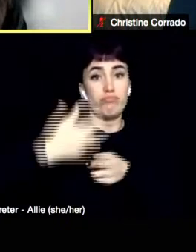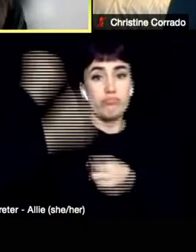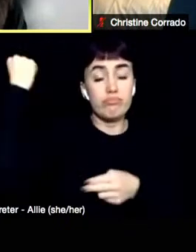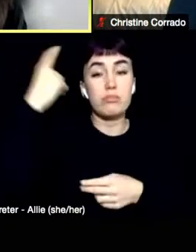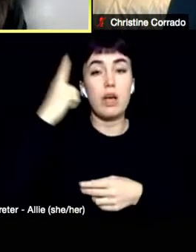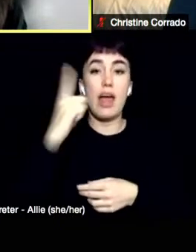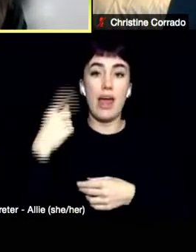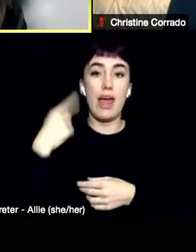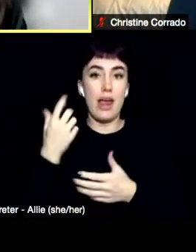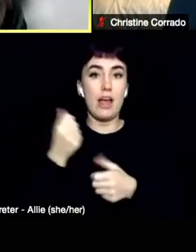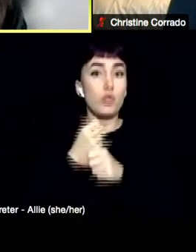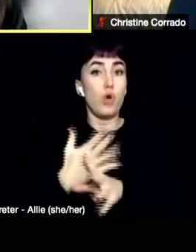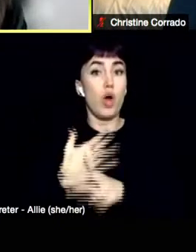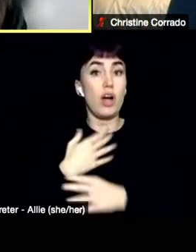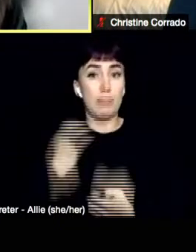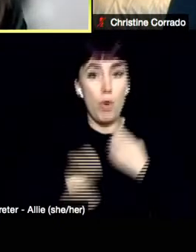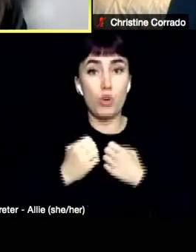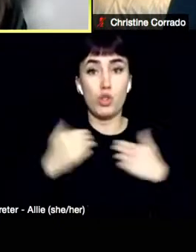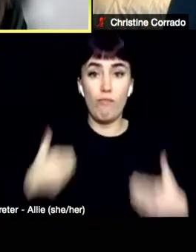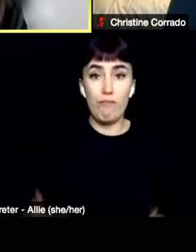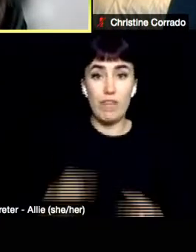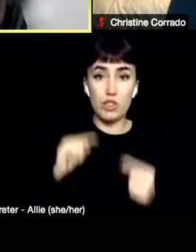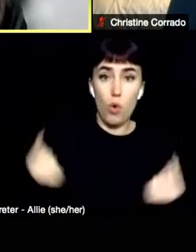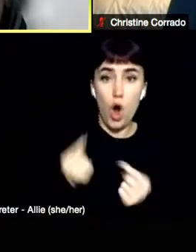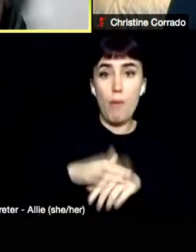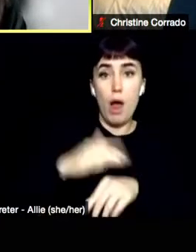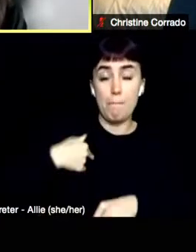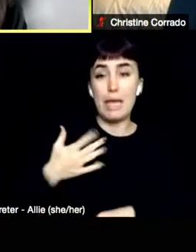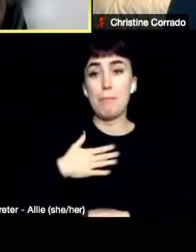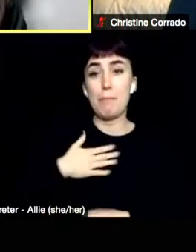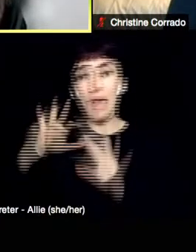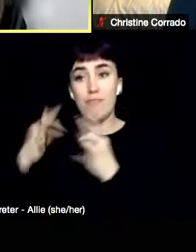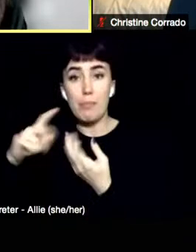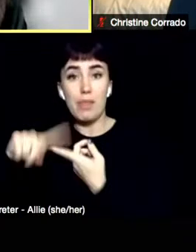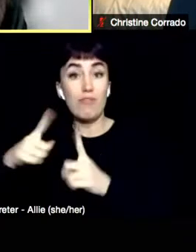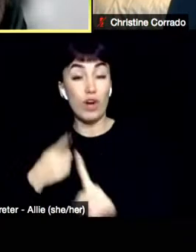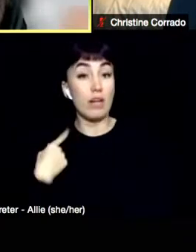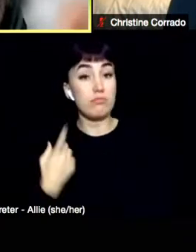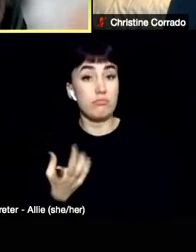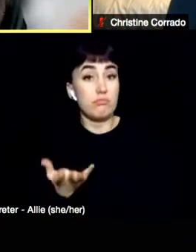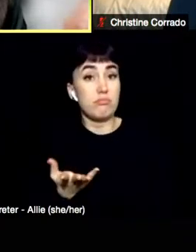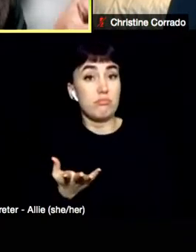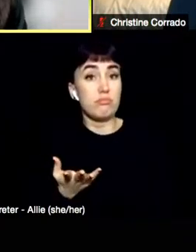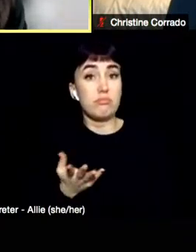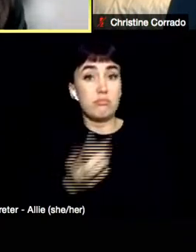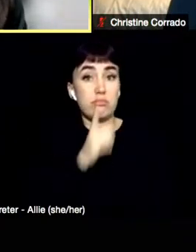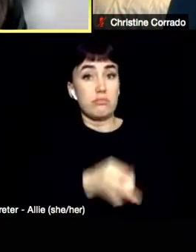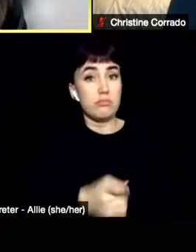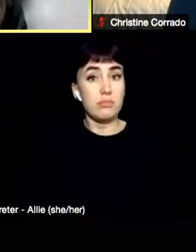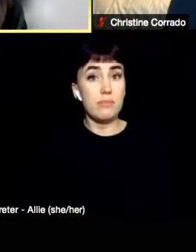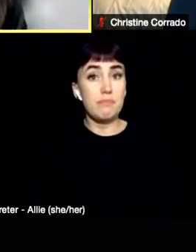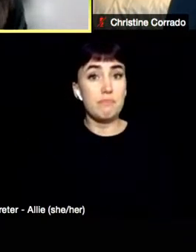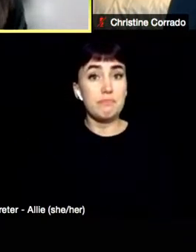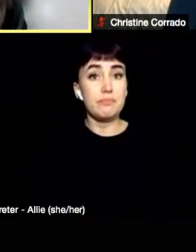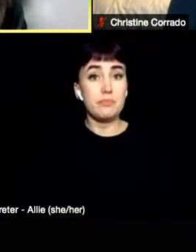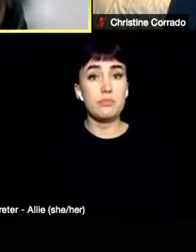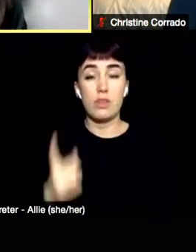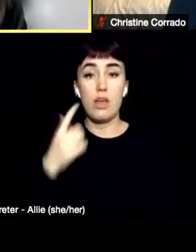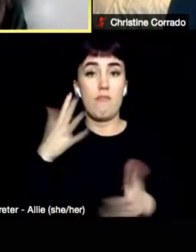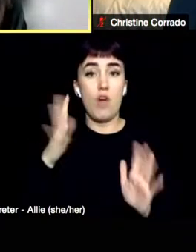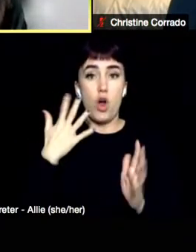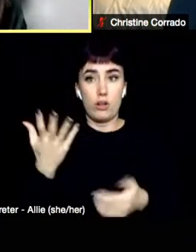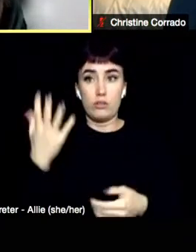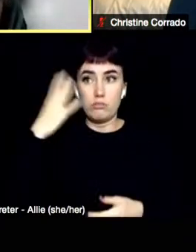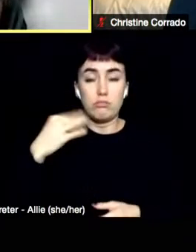and physical harm on me, my family, and friends. And surely I've already been subjected to specific